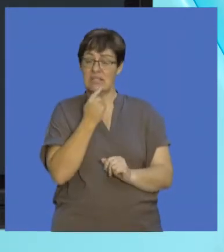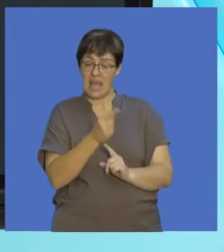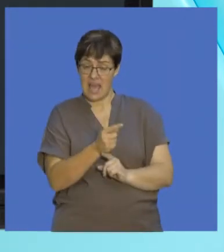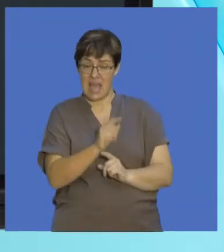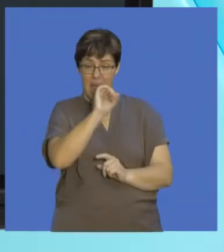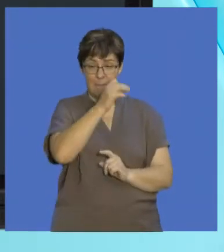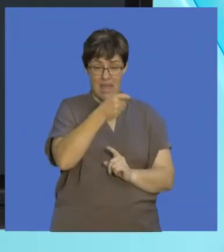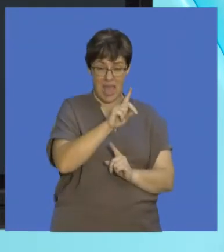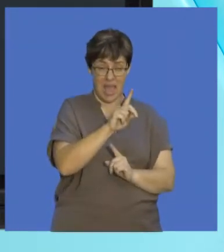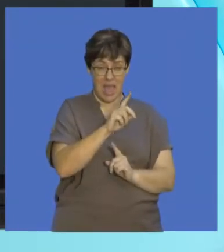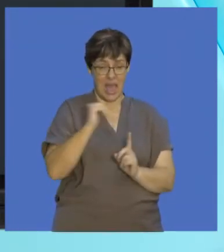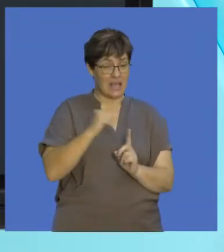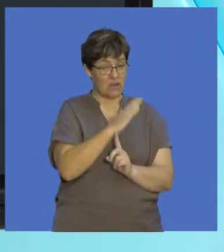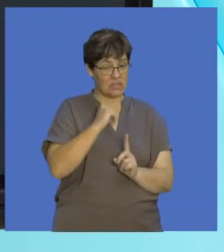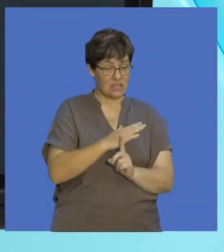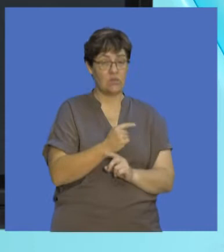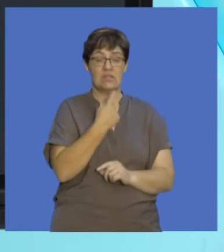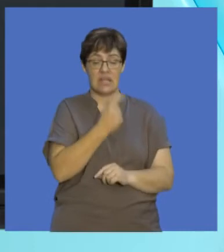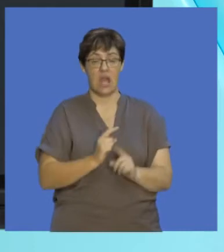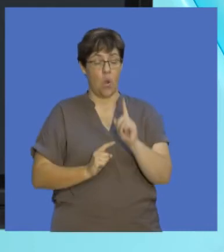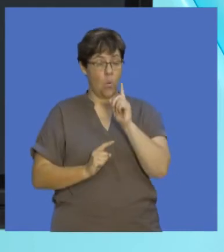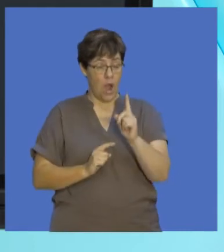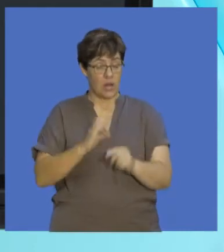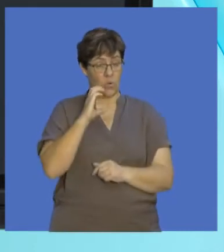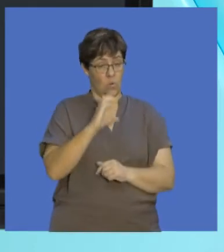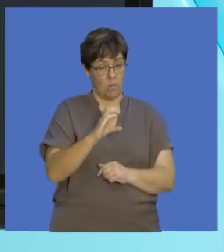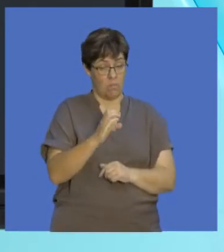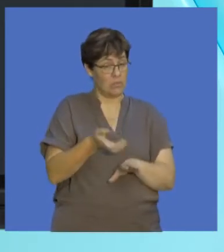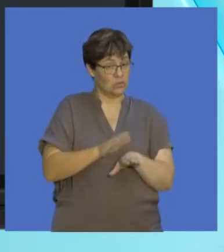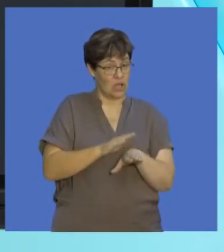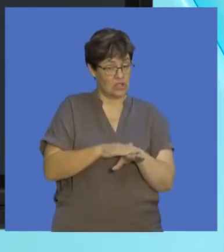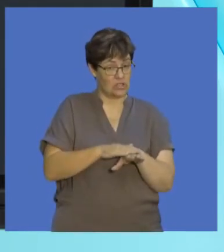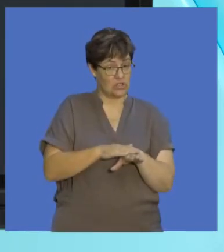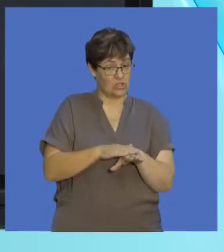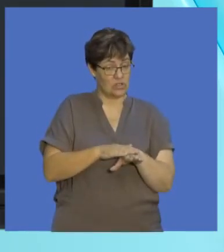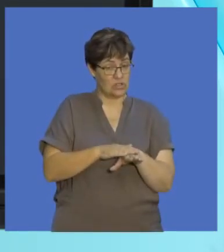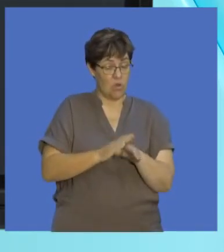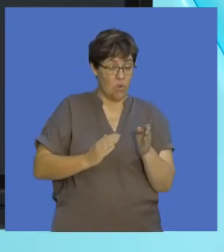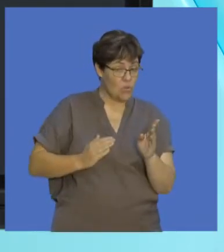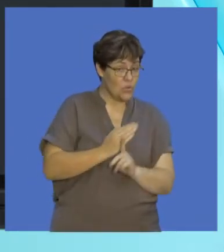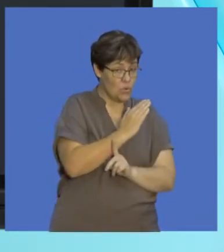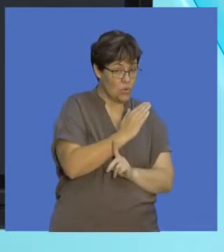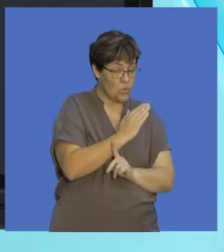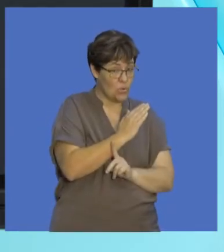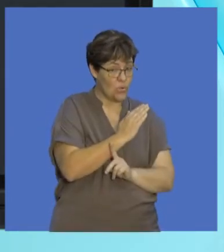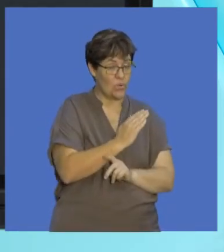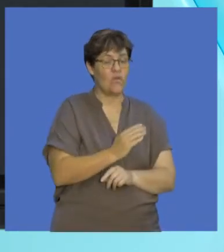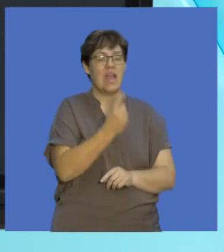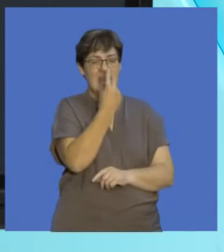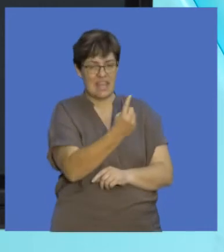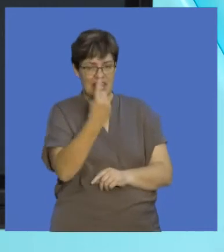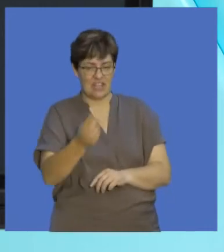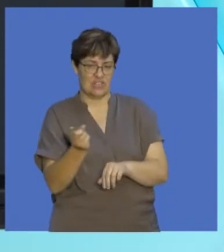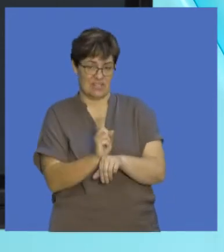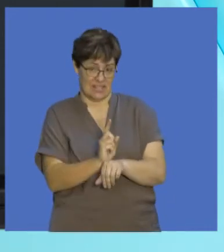So if we talk about an ampere of current, we are saying that there is 1 coulomb of charge passing through